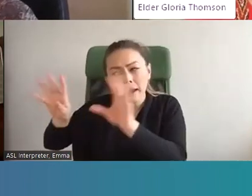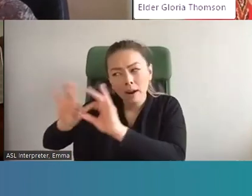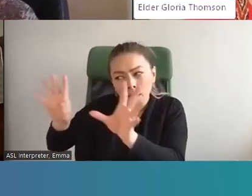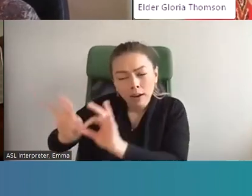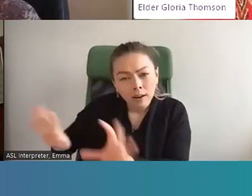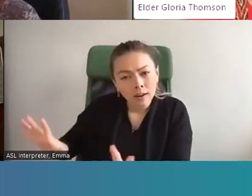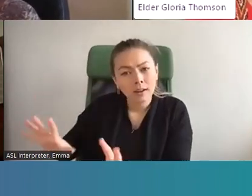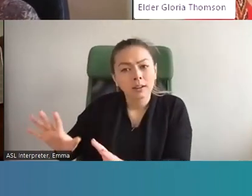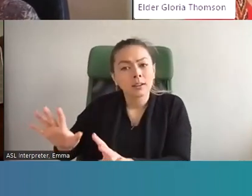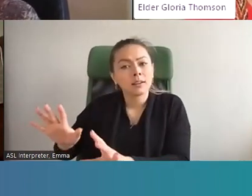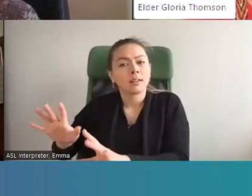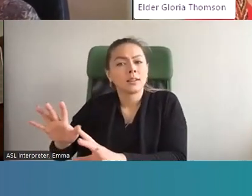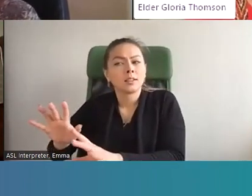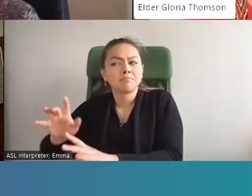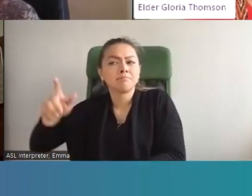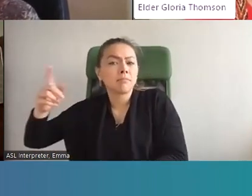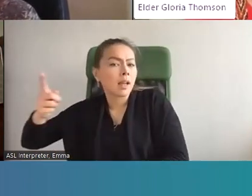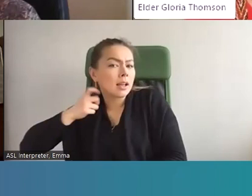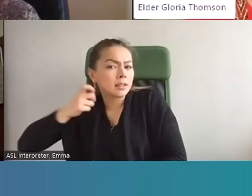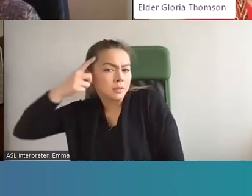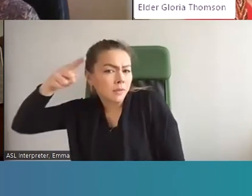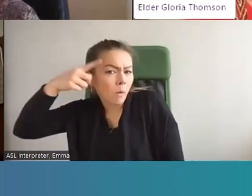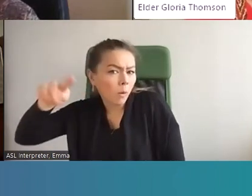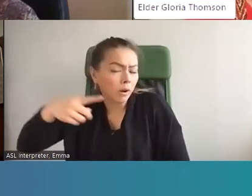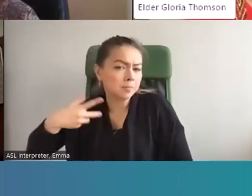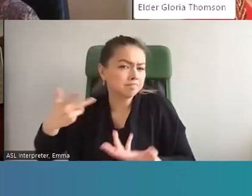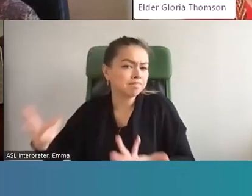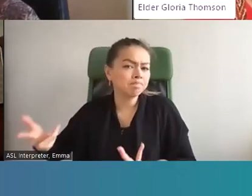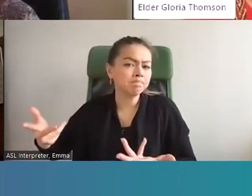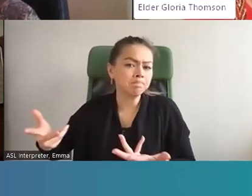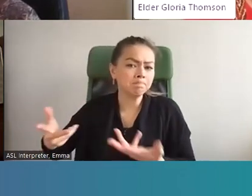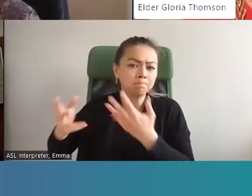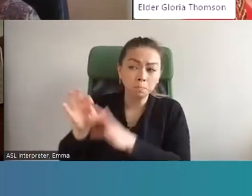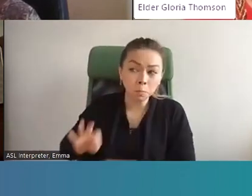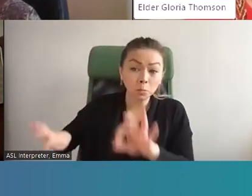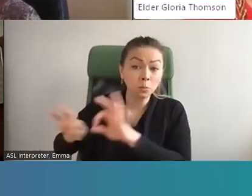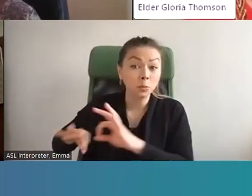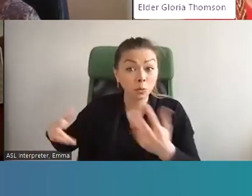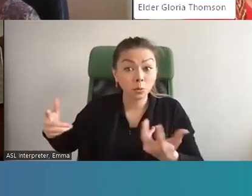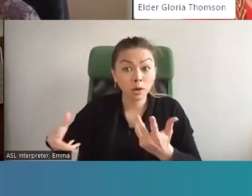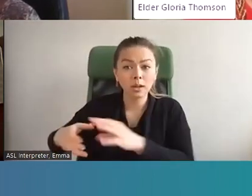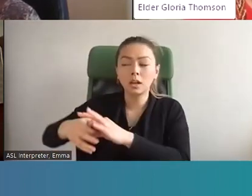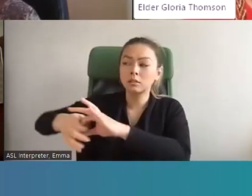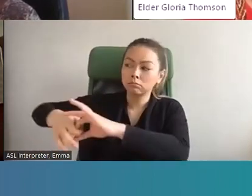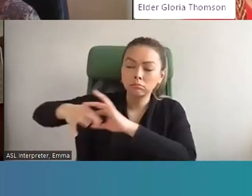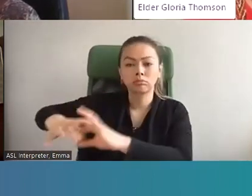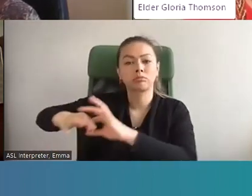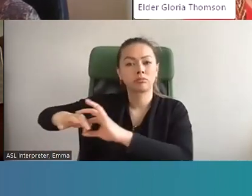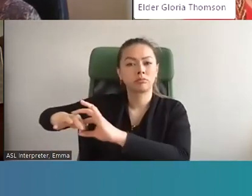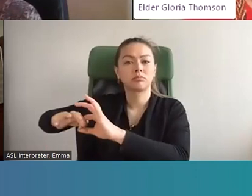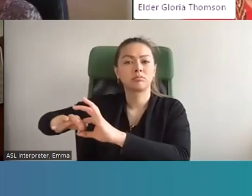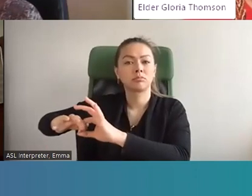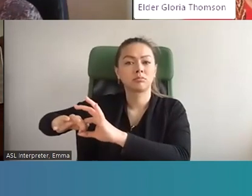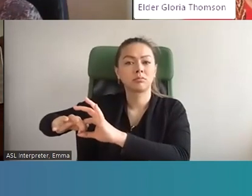where are we going with this? You know, we should be establishing relationship, because that's, you know,